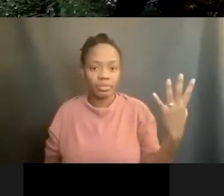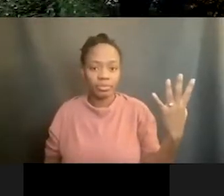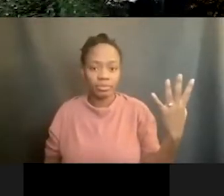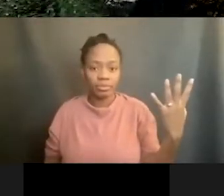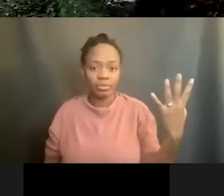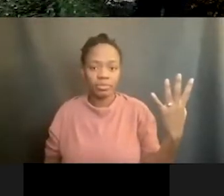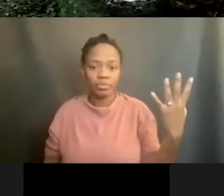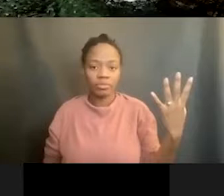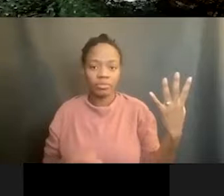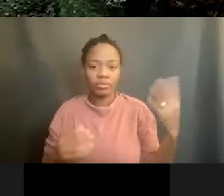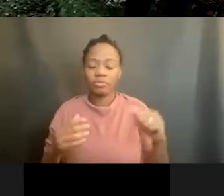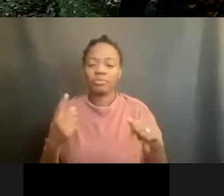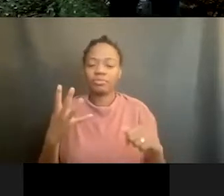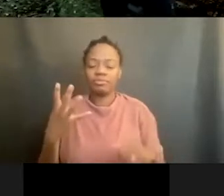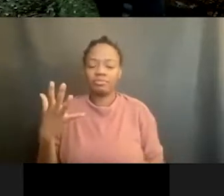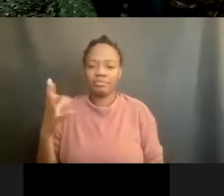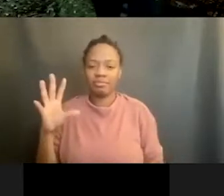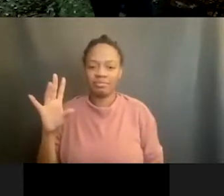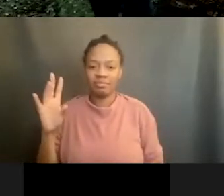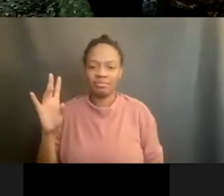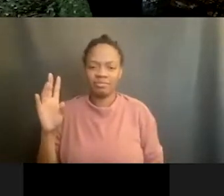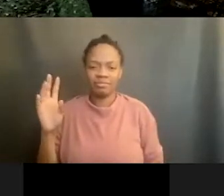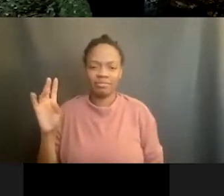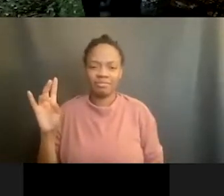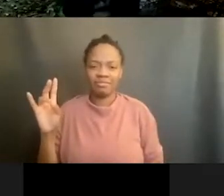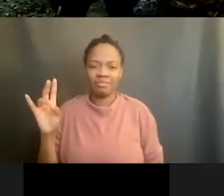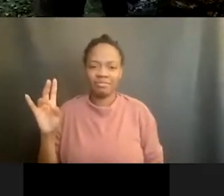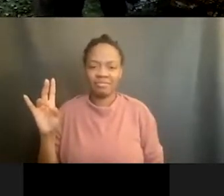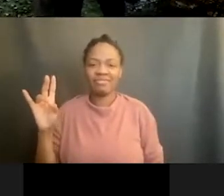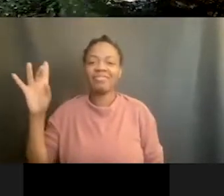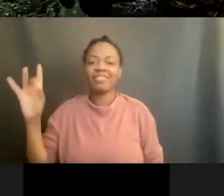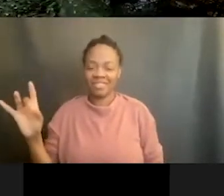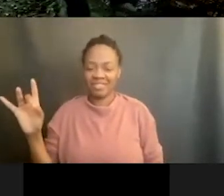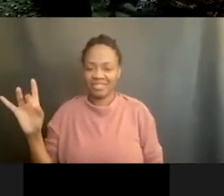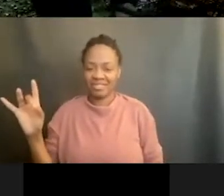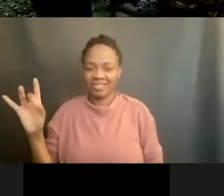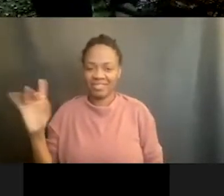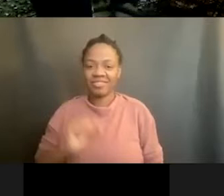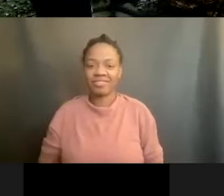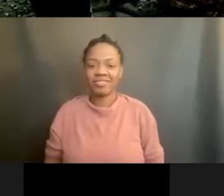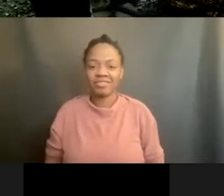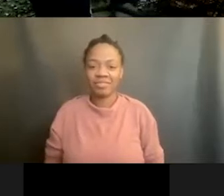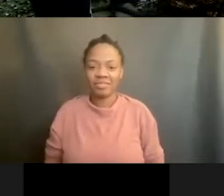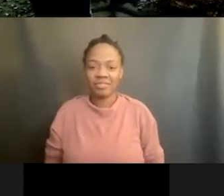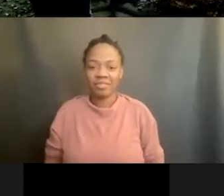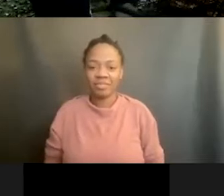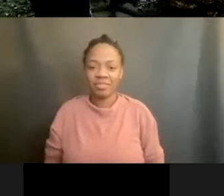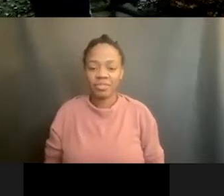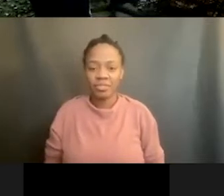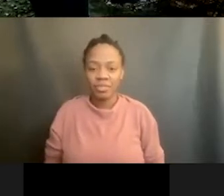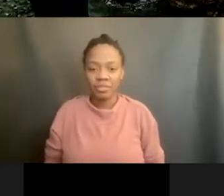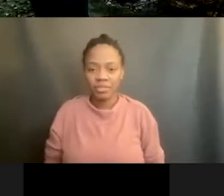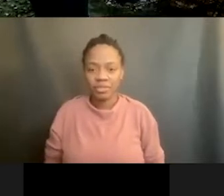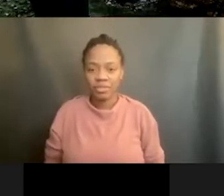tap, 4, 5, 6, 7, tap. And I'm gonna do it for the